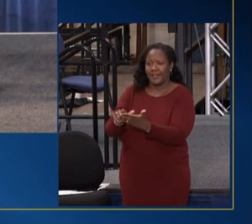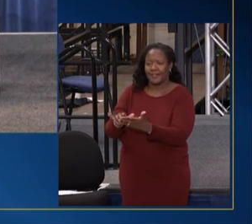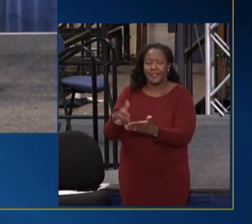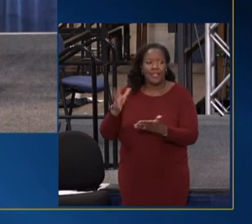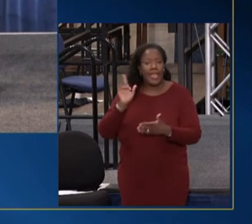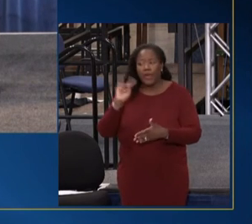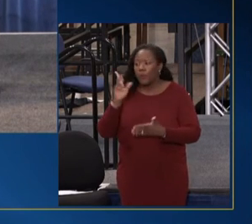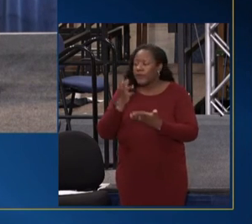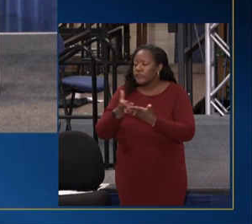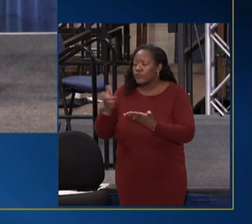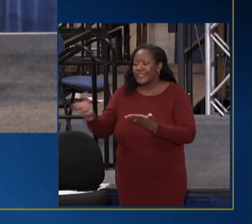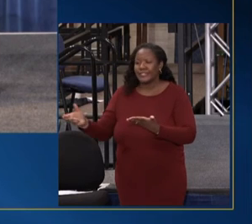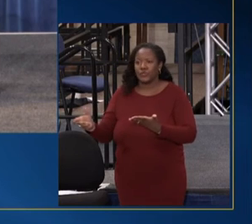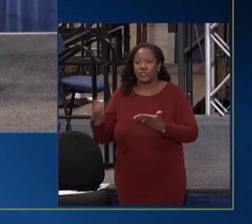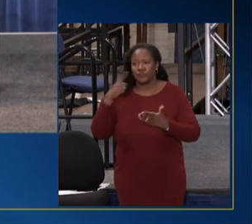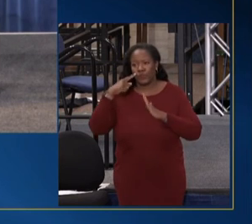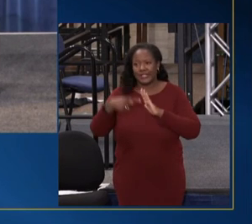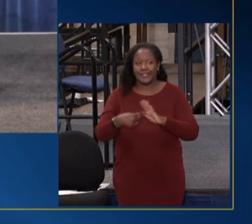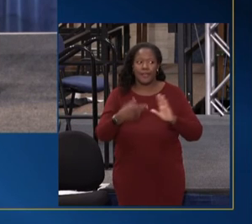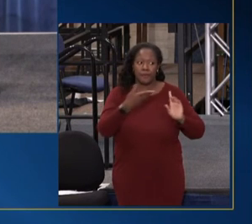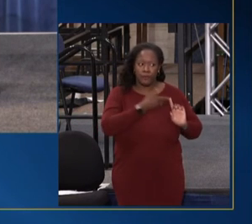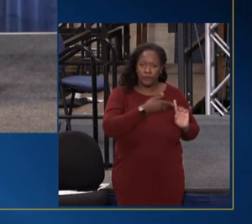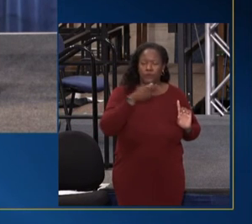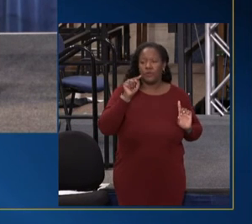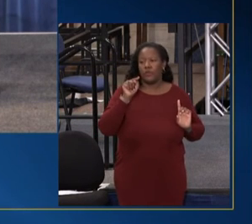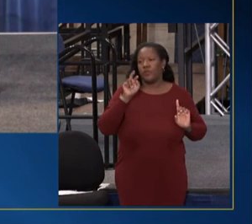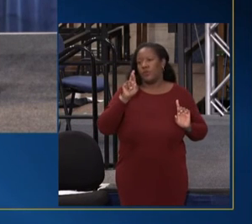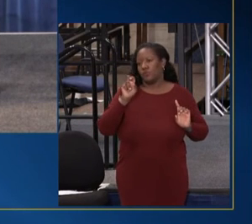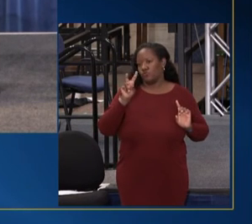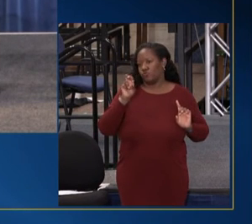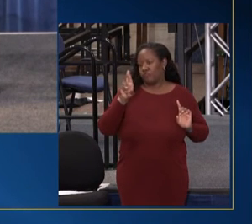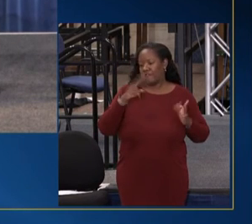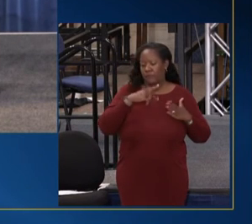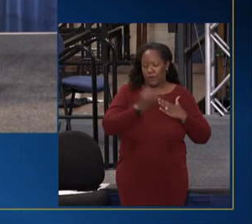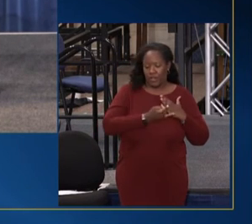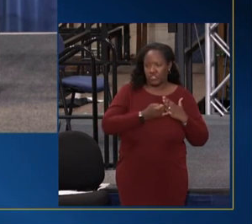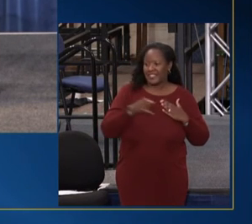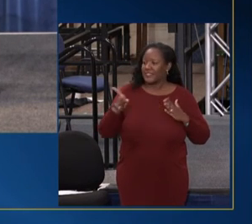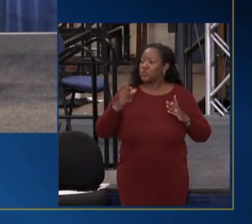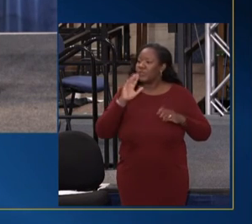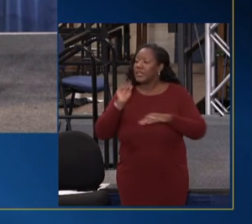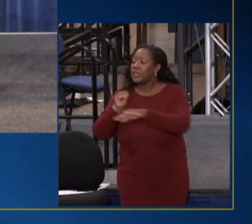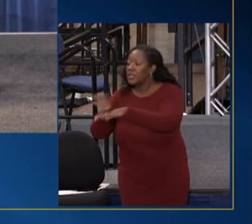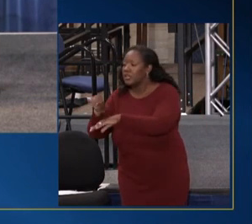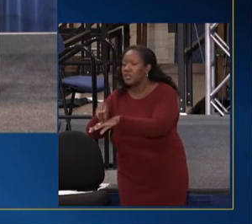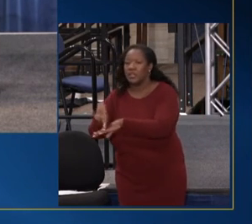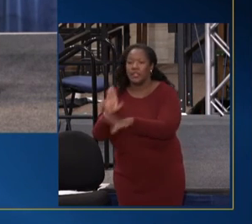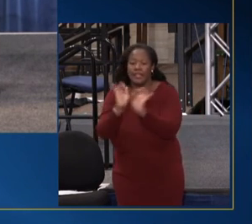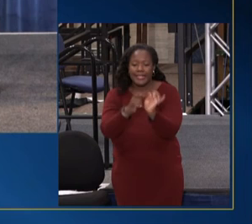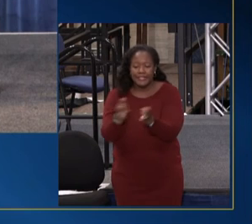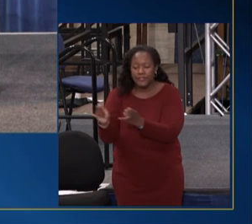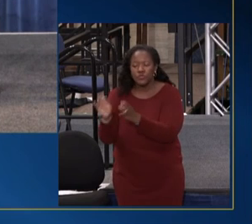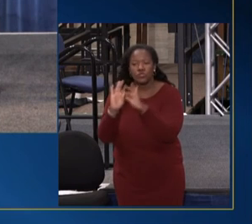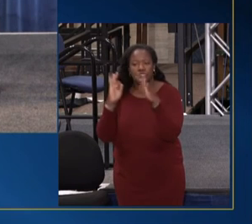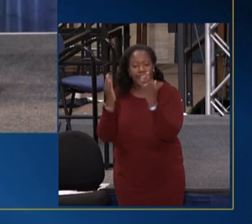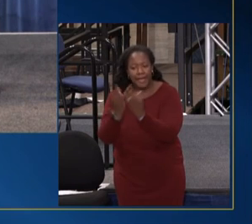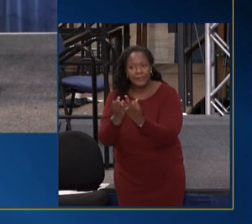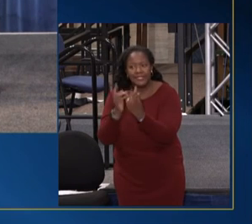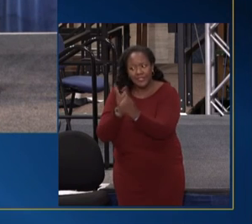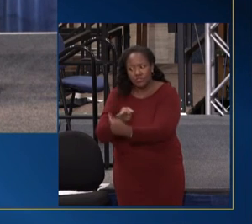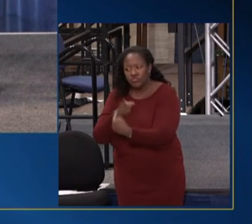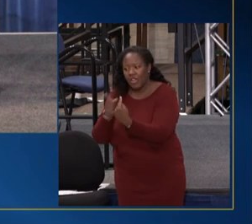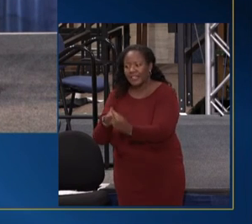Project are to be able to help individuals and families who are all going through this and who are